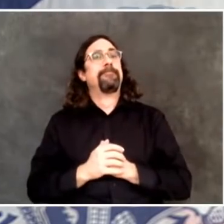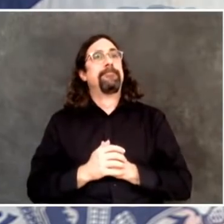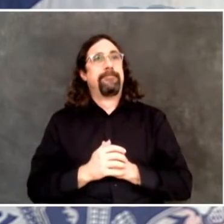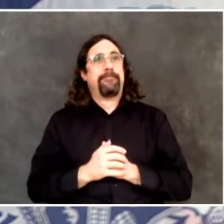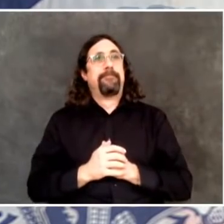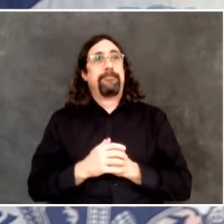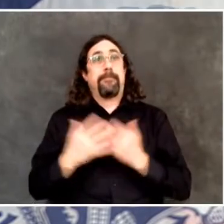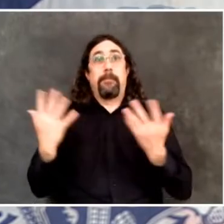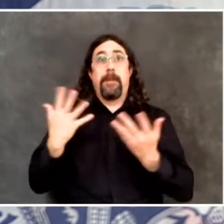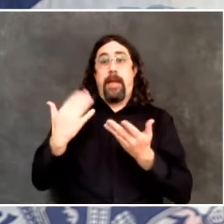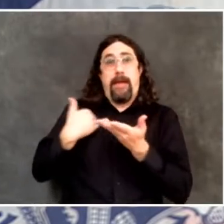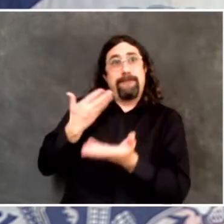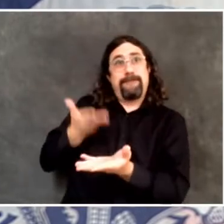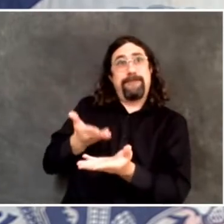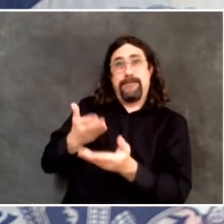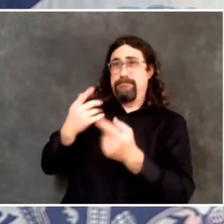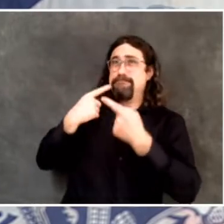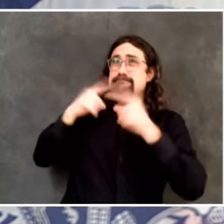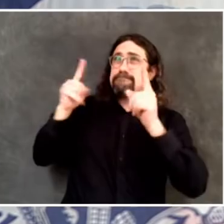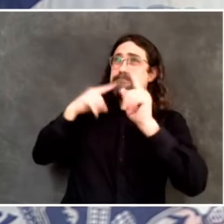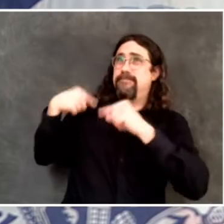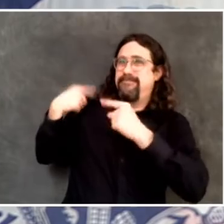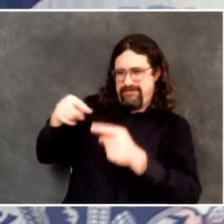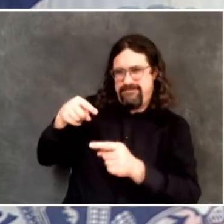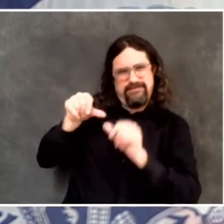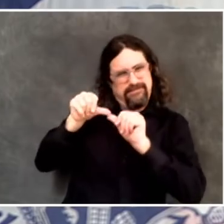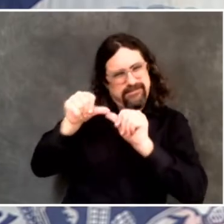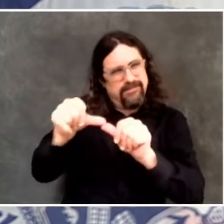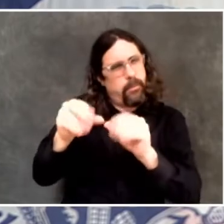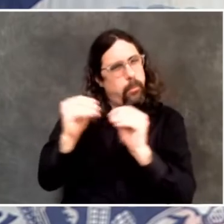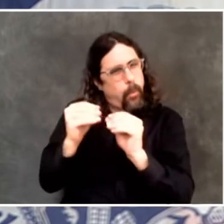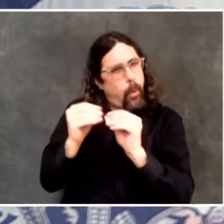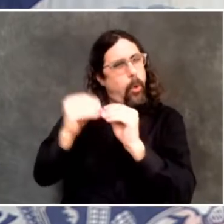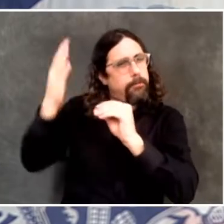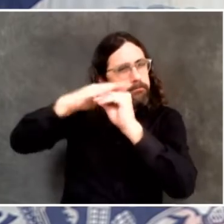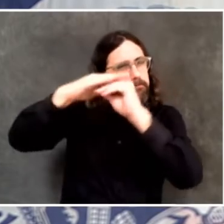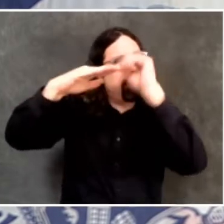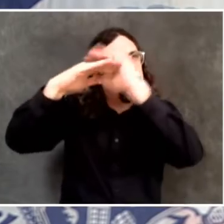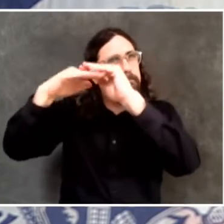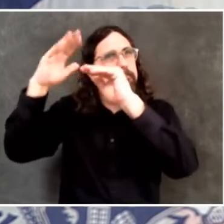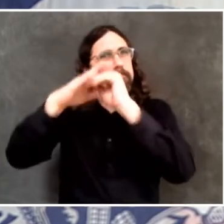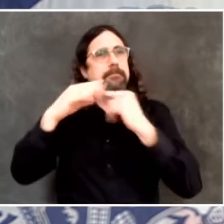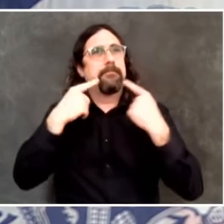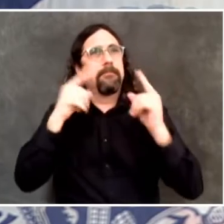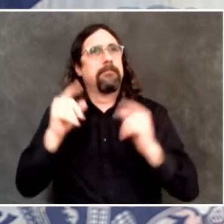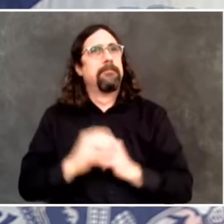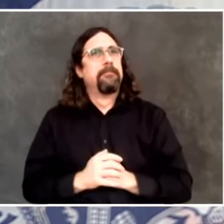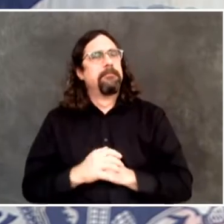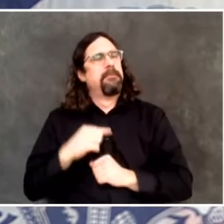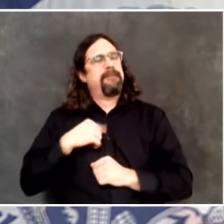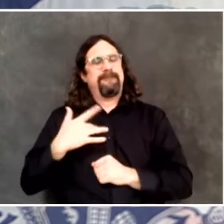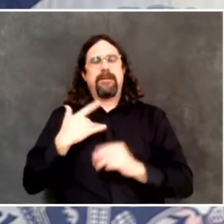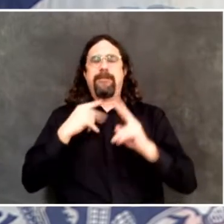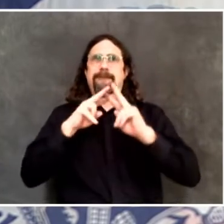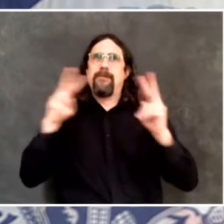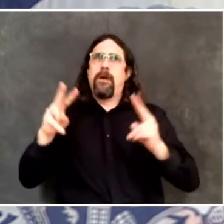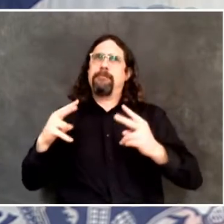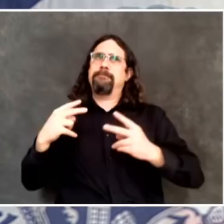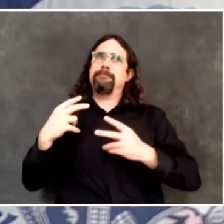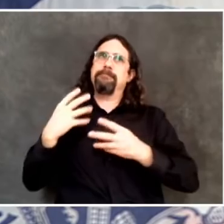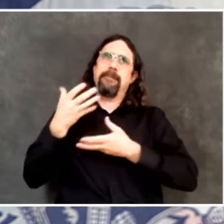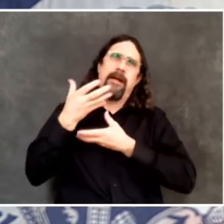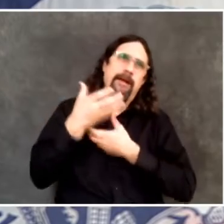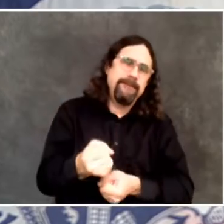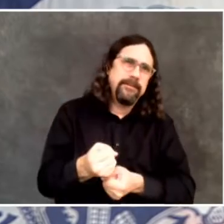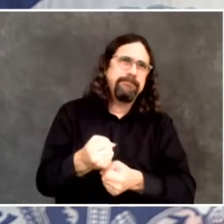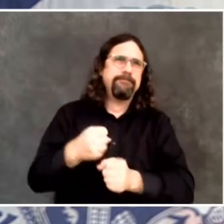together. I am confident, really confident, always felt in my heart that New Yorkers would